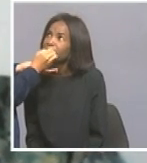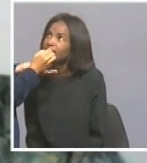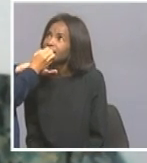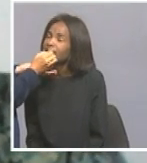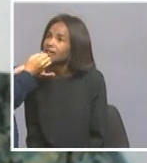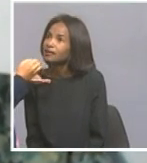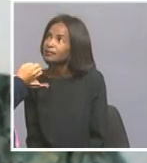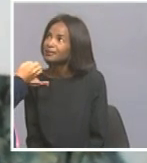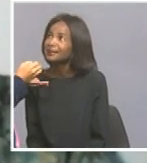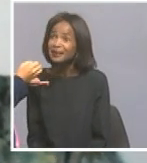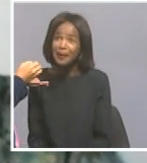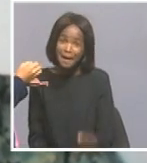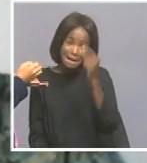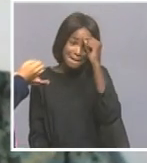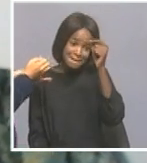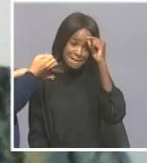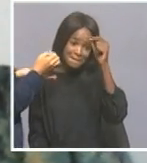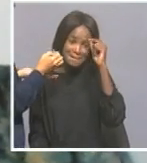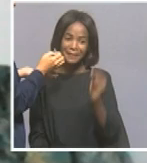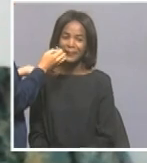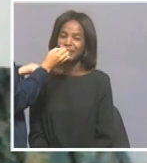you faring so far during the lockdown?